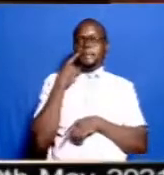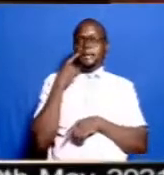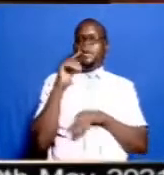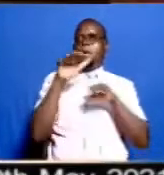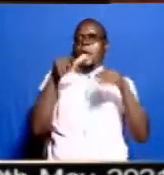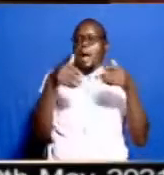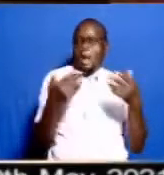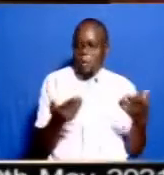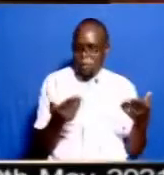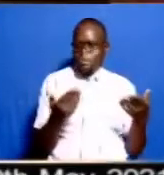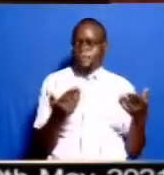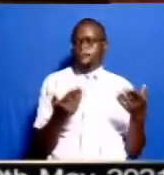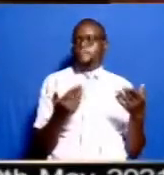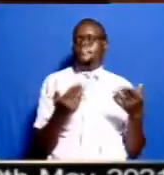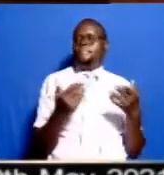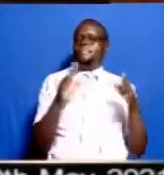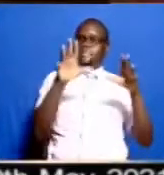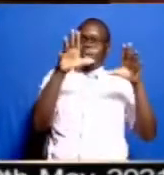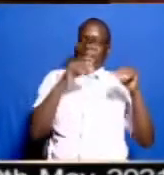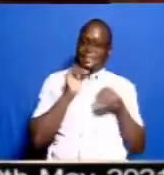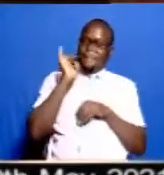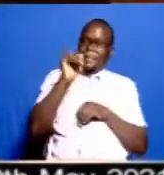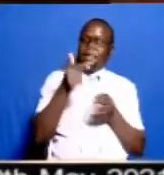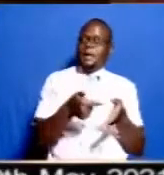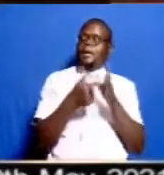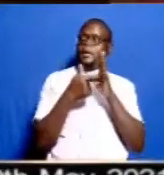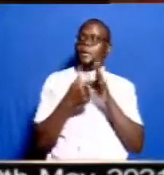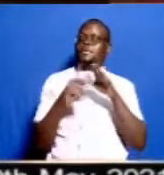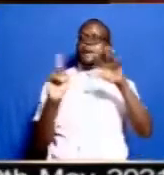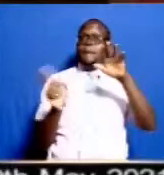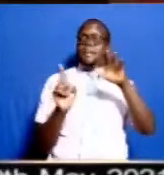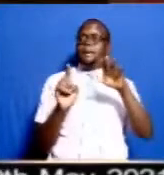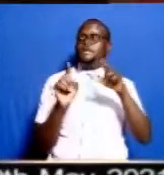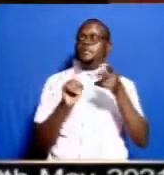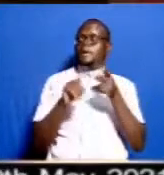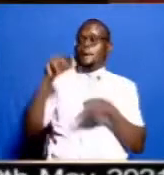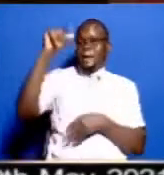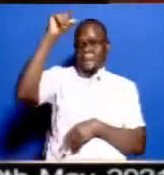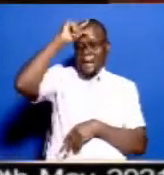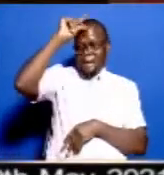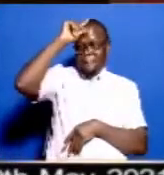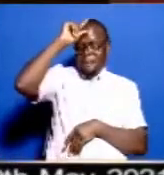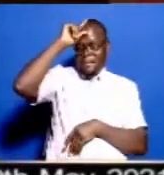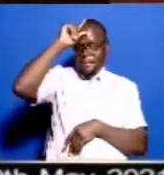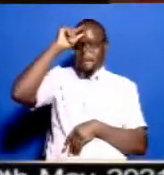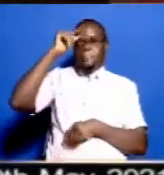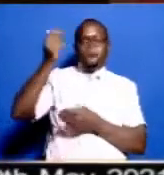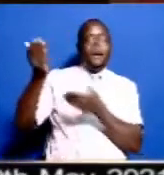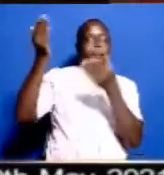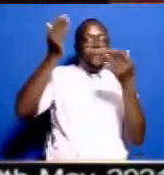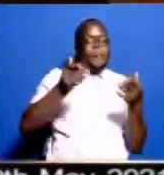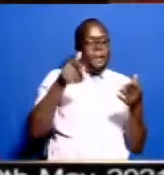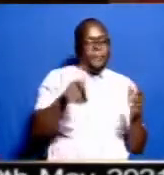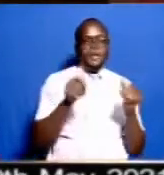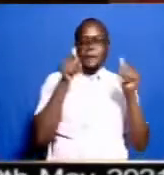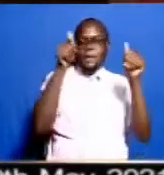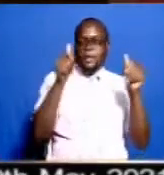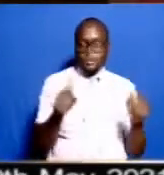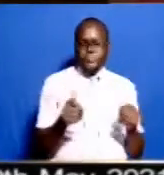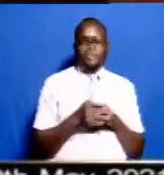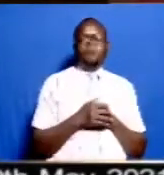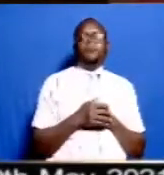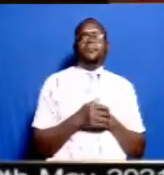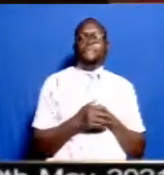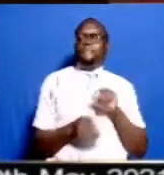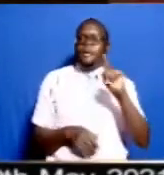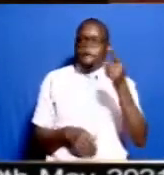rationale of acceding to the request by the ministry and the government by putting out this notice. First